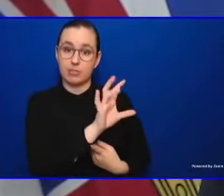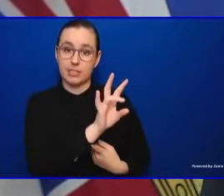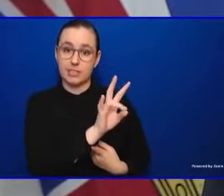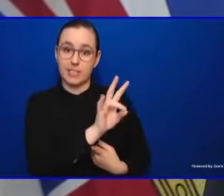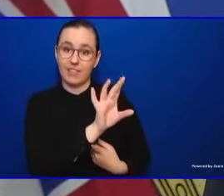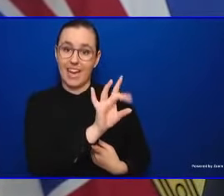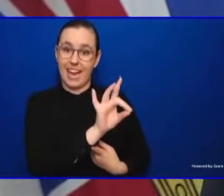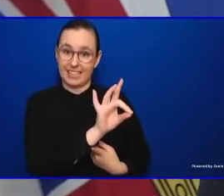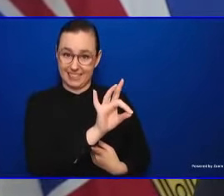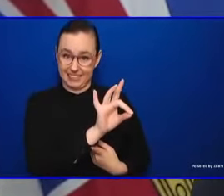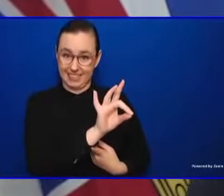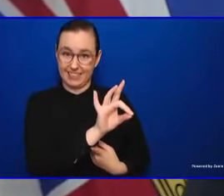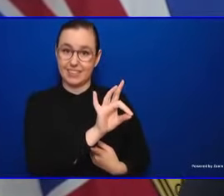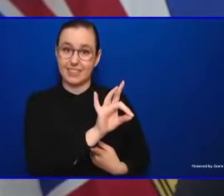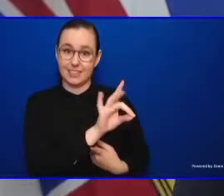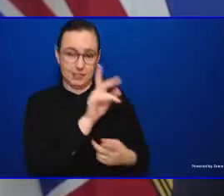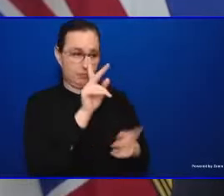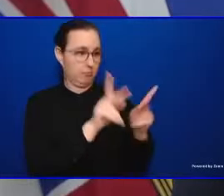8,778 patients for our